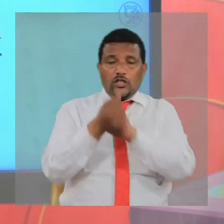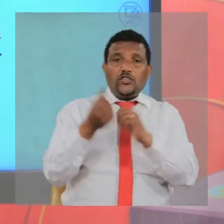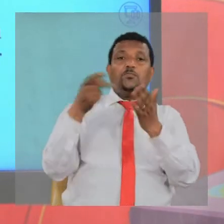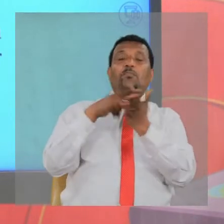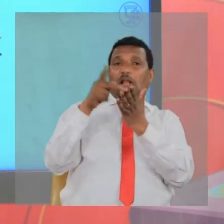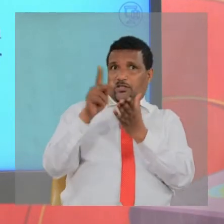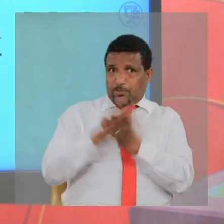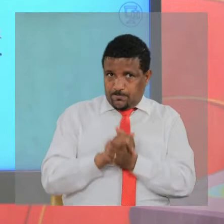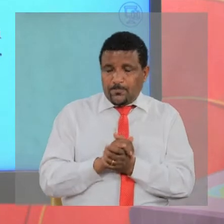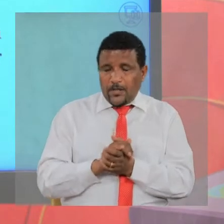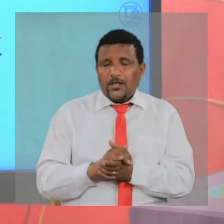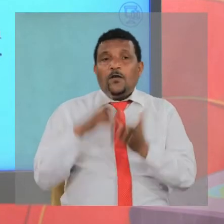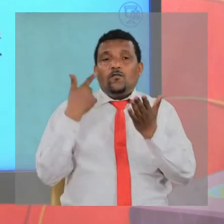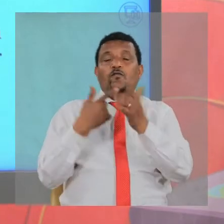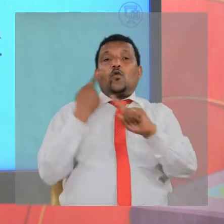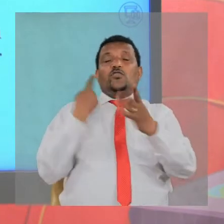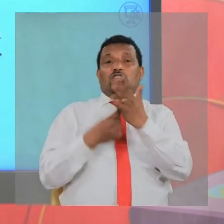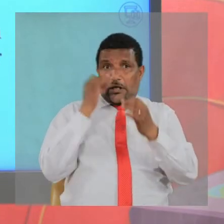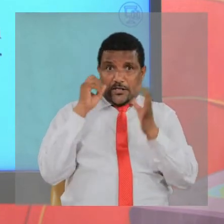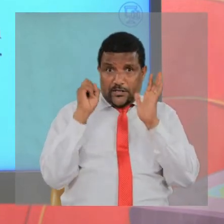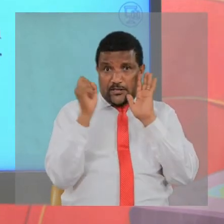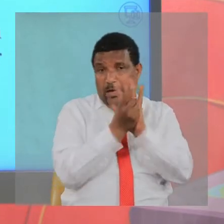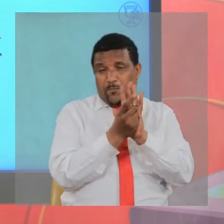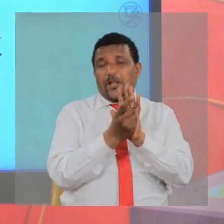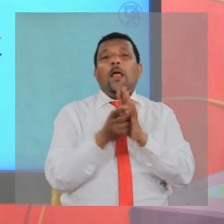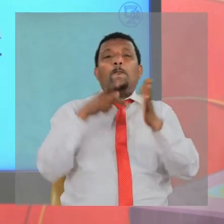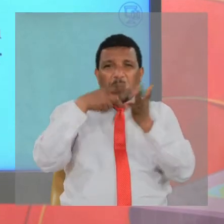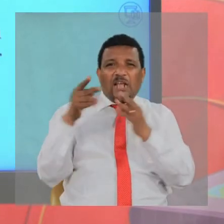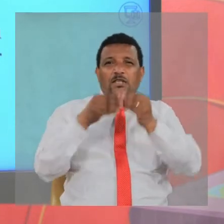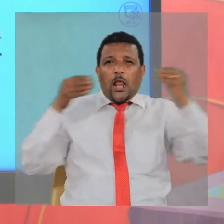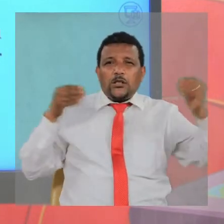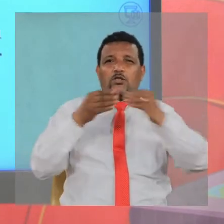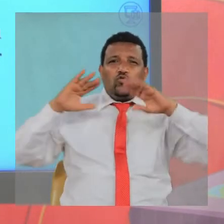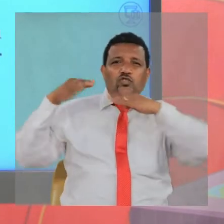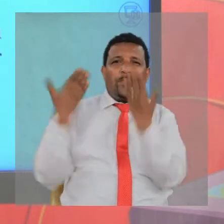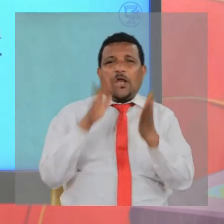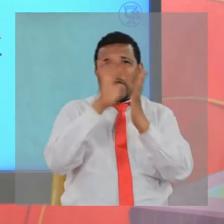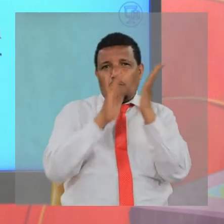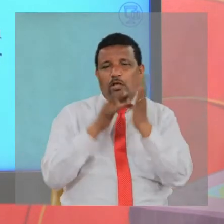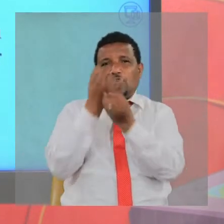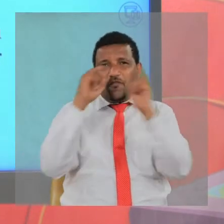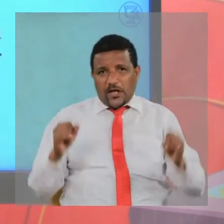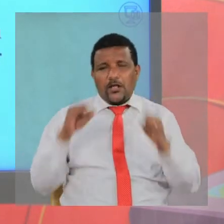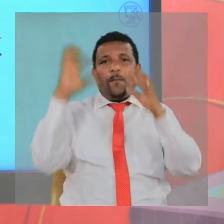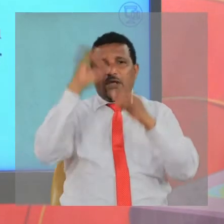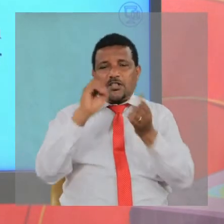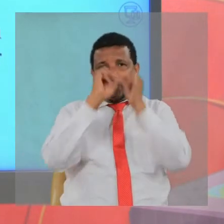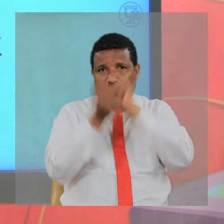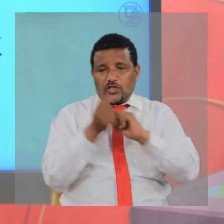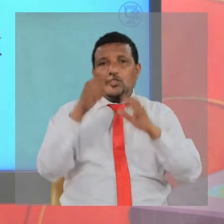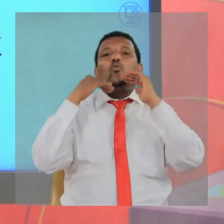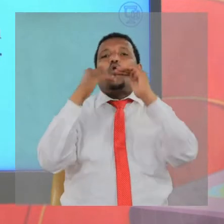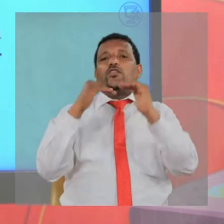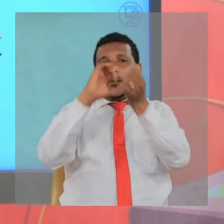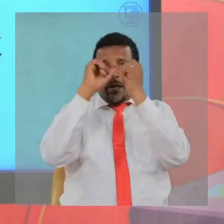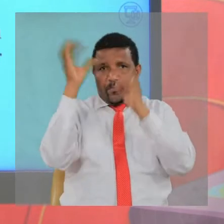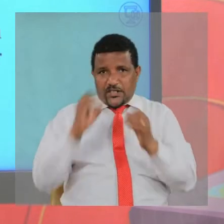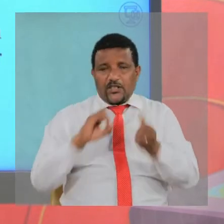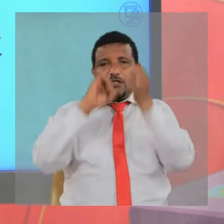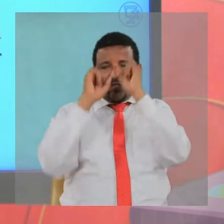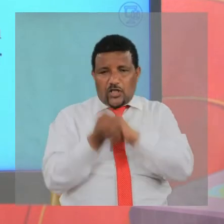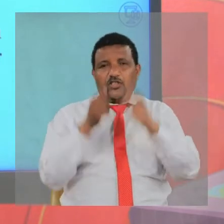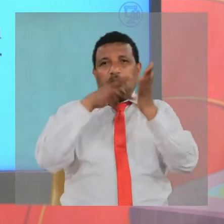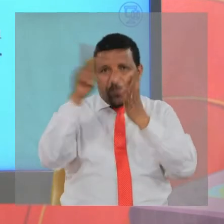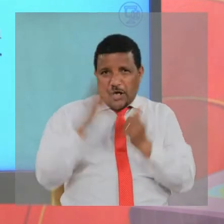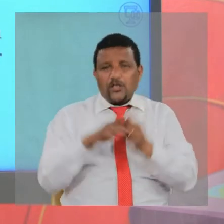in price. From this example, the price elasticity of supply is calculated by dividing the percentage change in quantity for the percentage change in